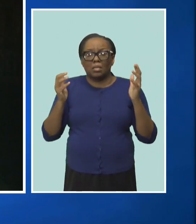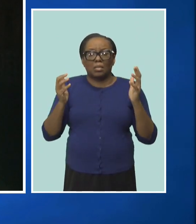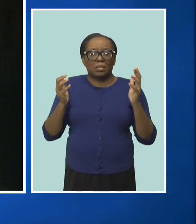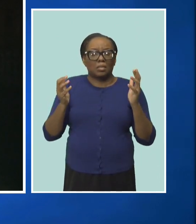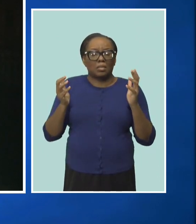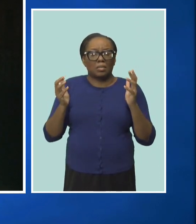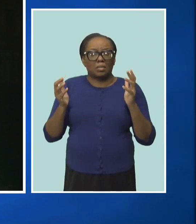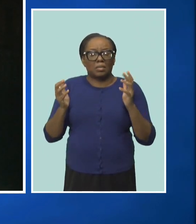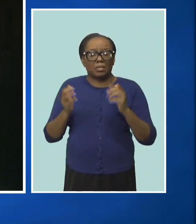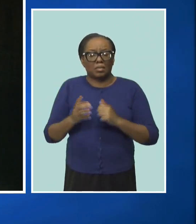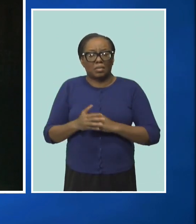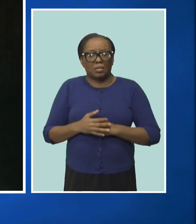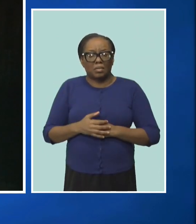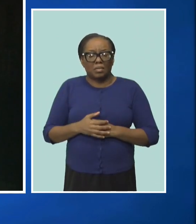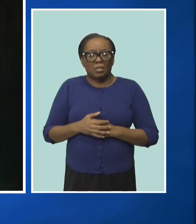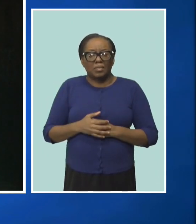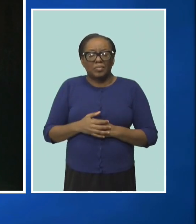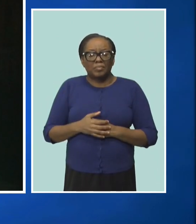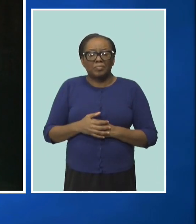and in general,